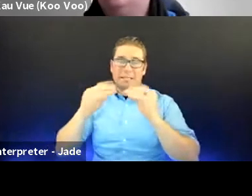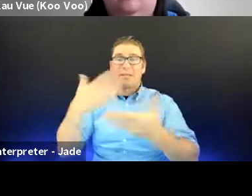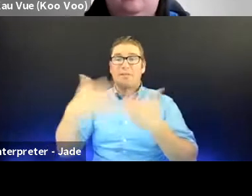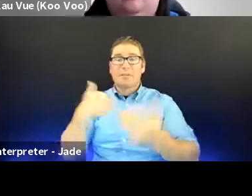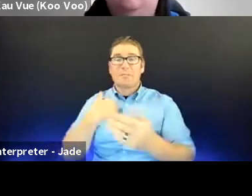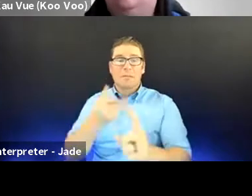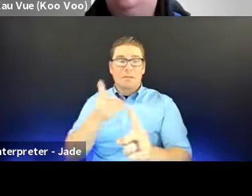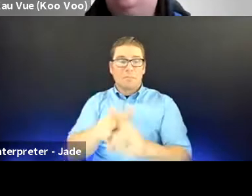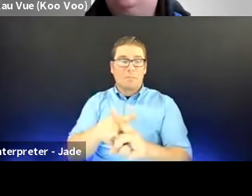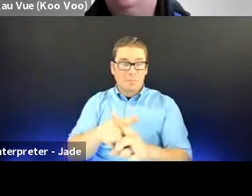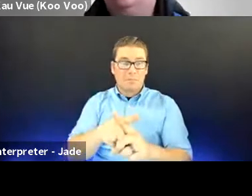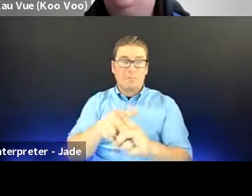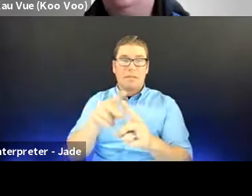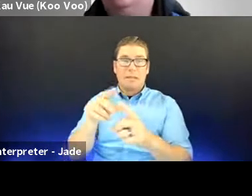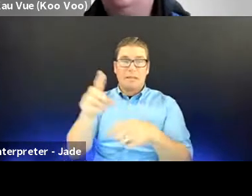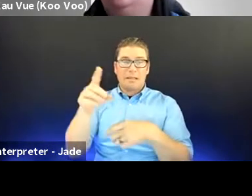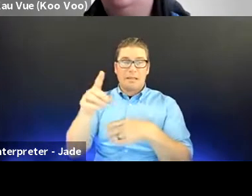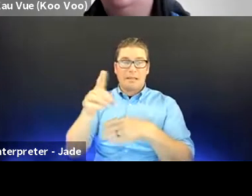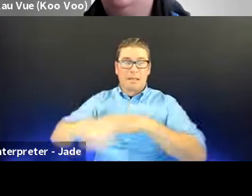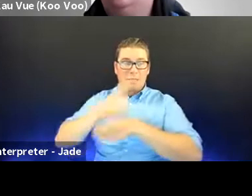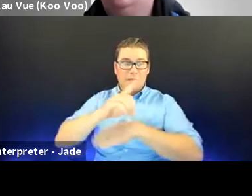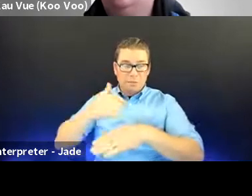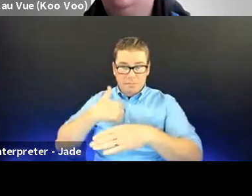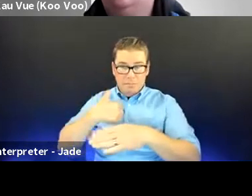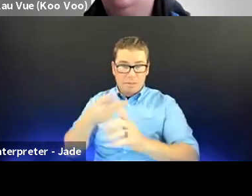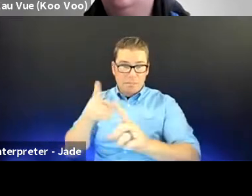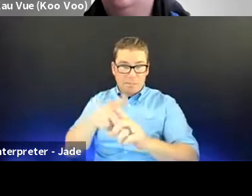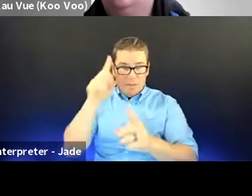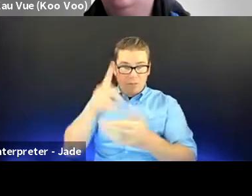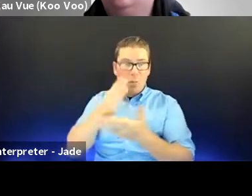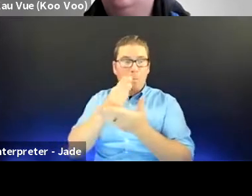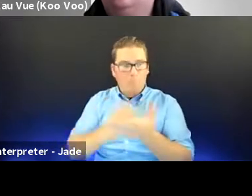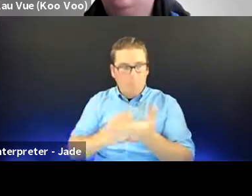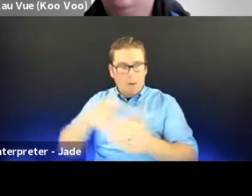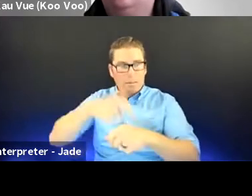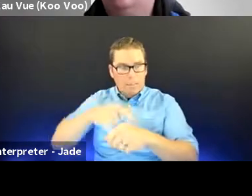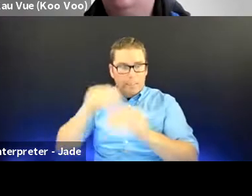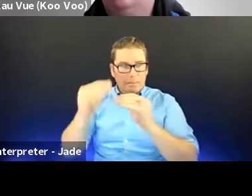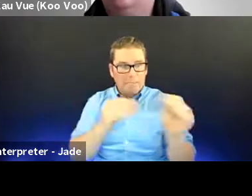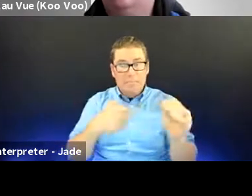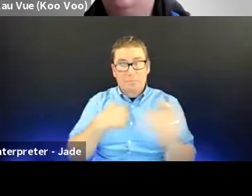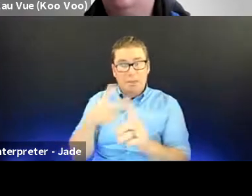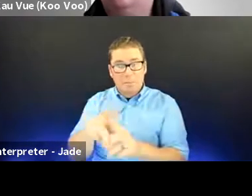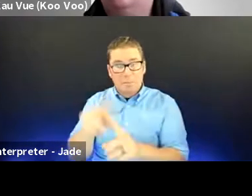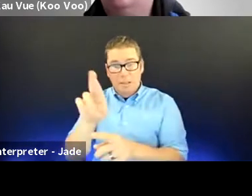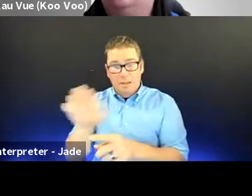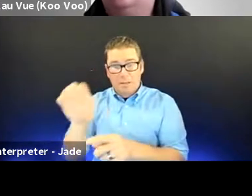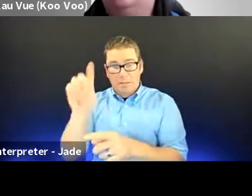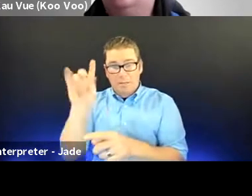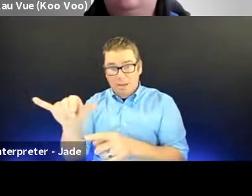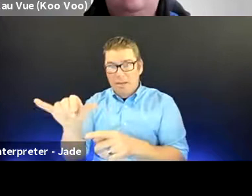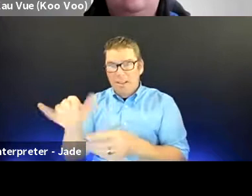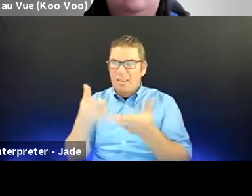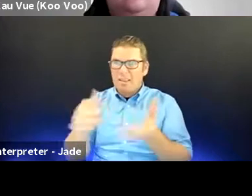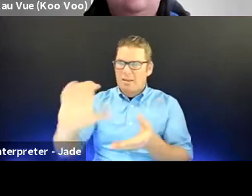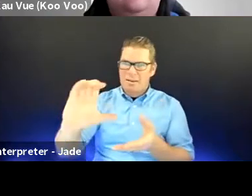College District. And I taught at Madera for a semester. I also taught at Reed Lee. And I didn't get the ability to teach at Fresno City. I don't know,